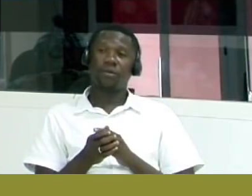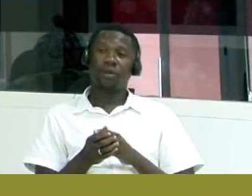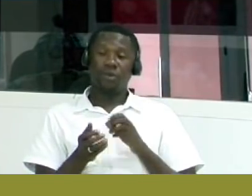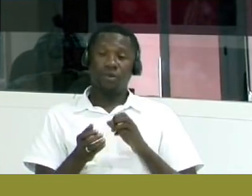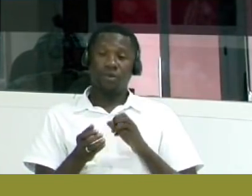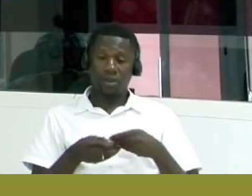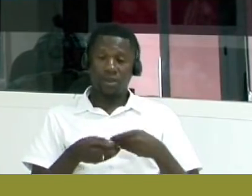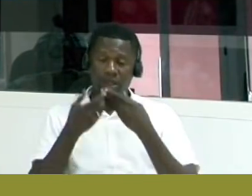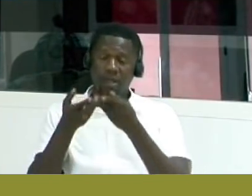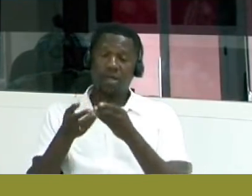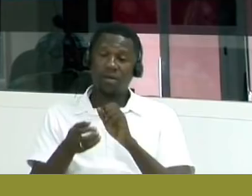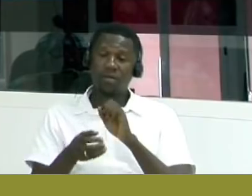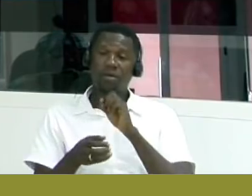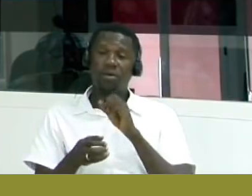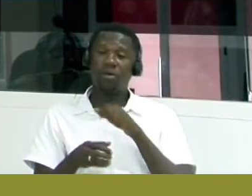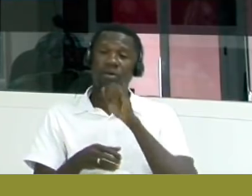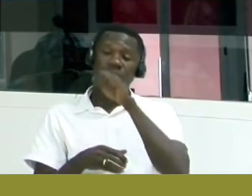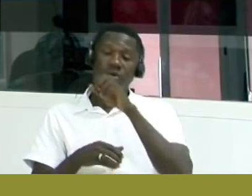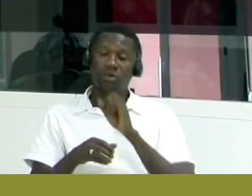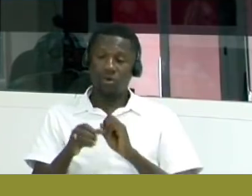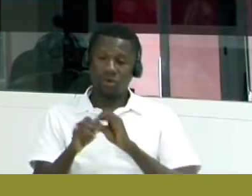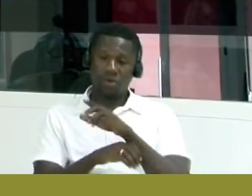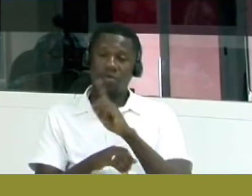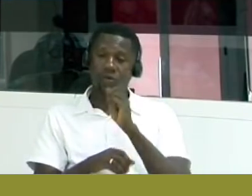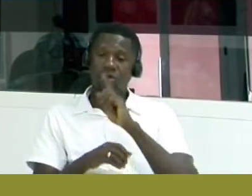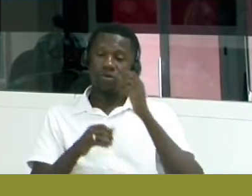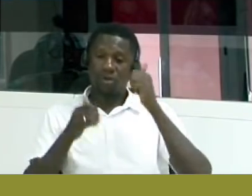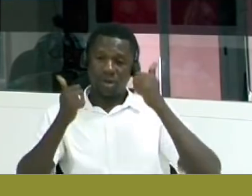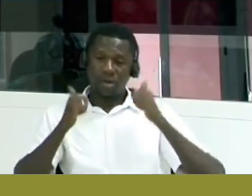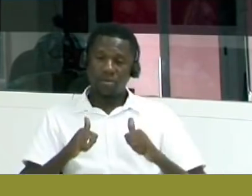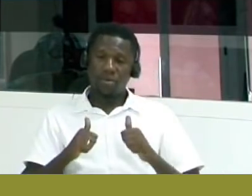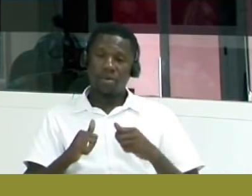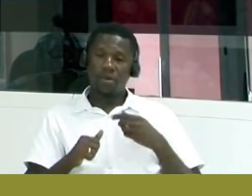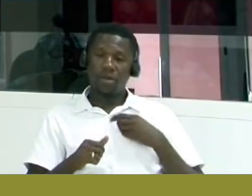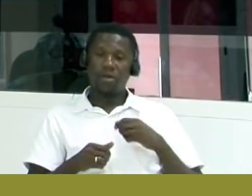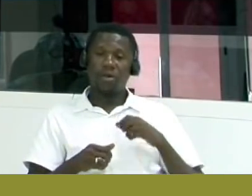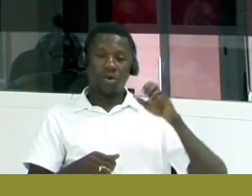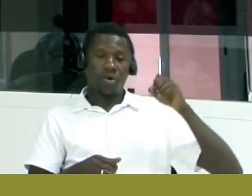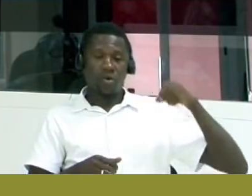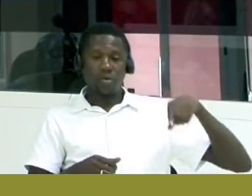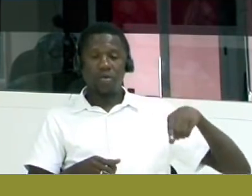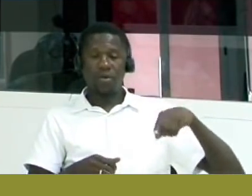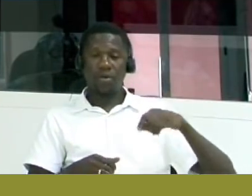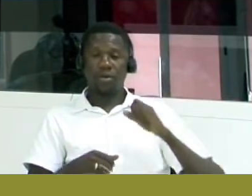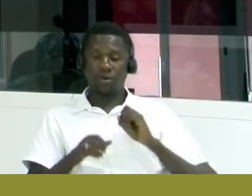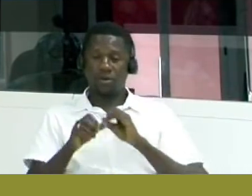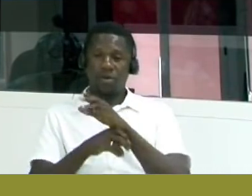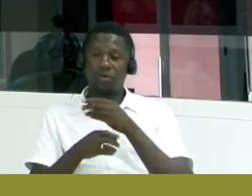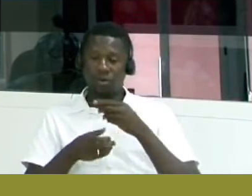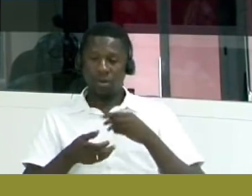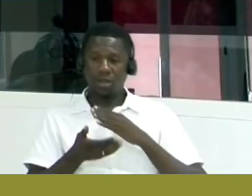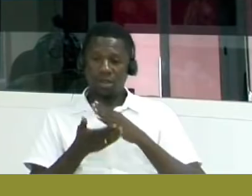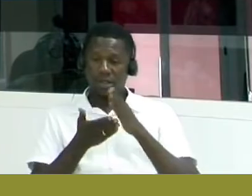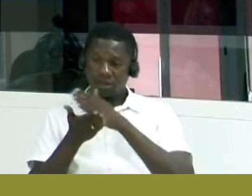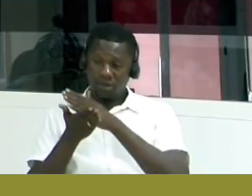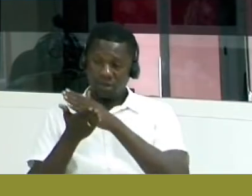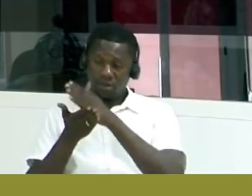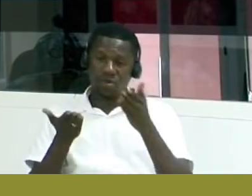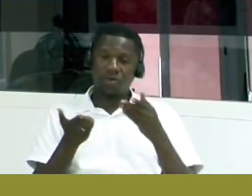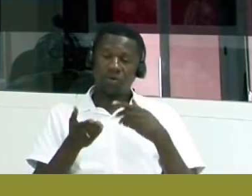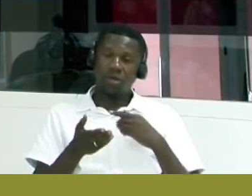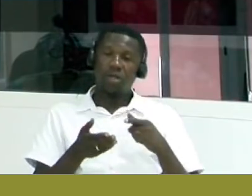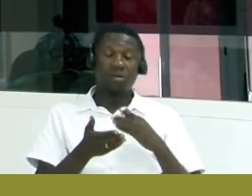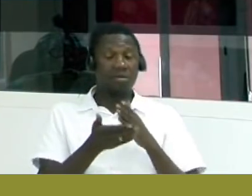You gave your orders as to what should happen, and then operational orders were issued,